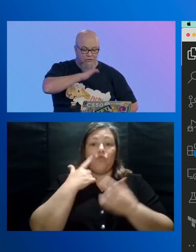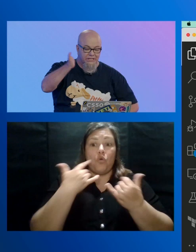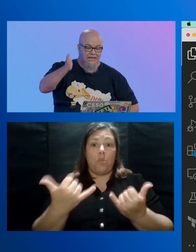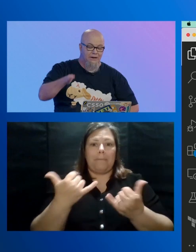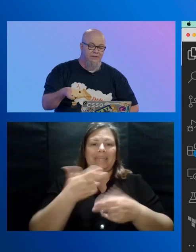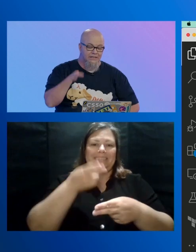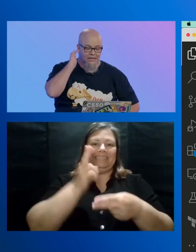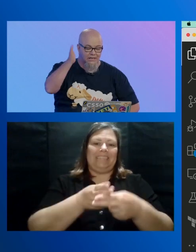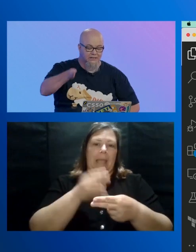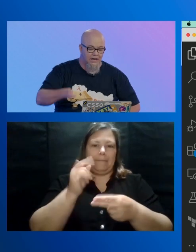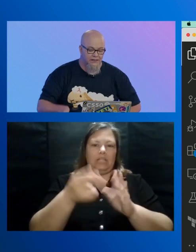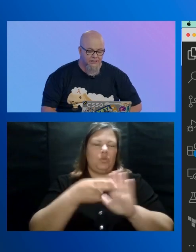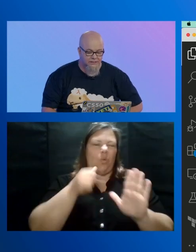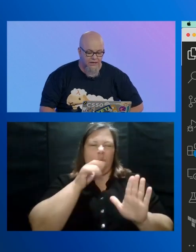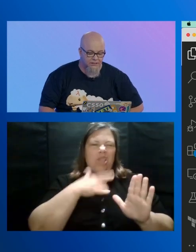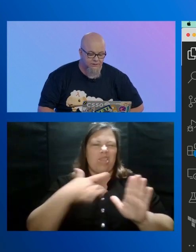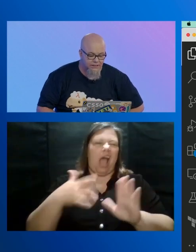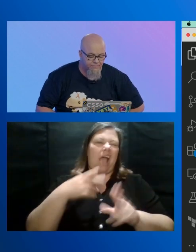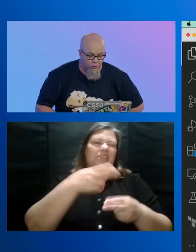I don't usually name things. I let